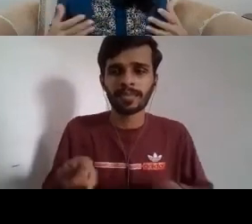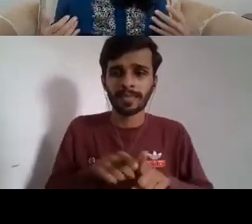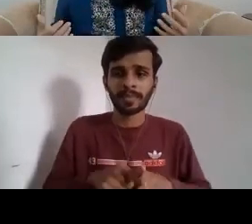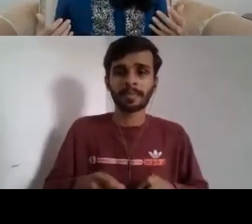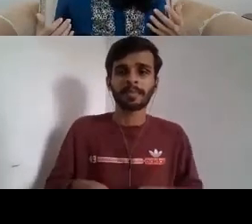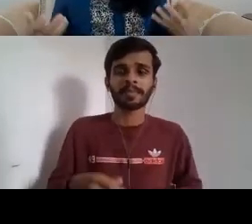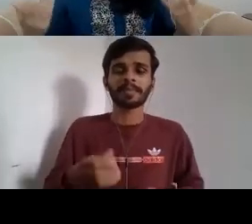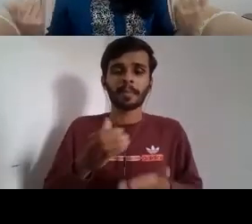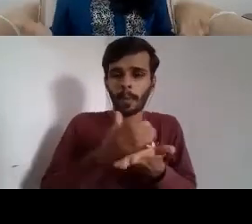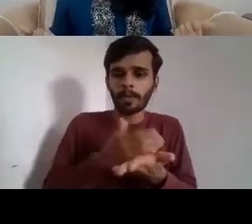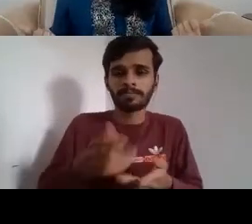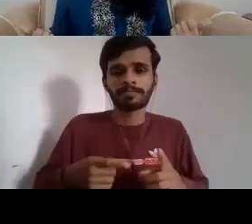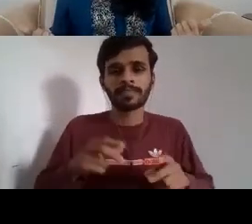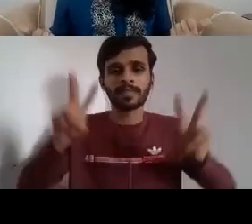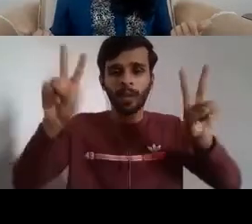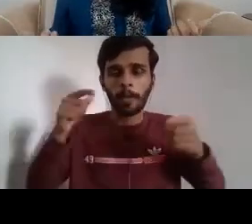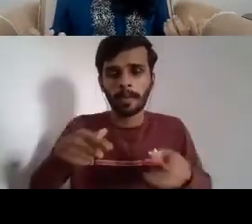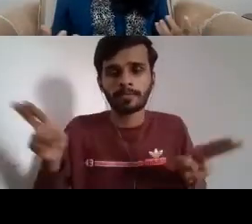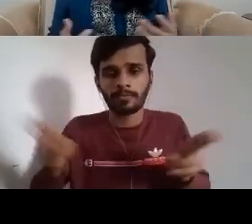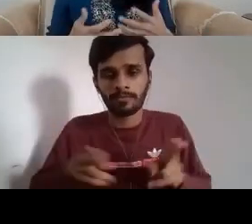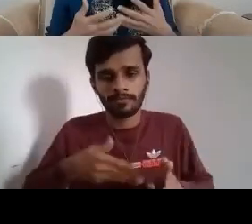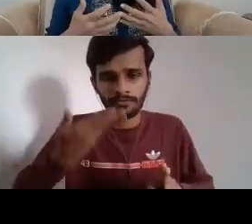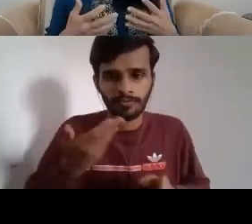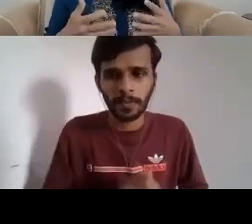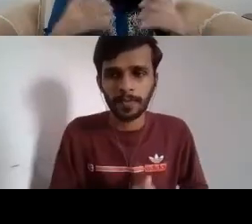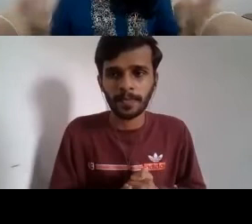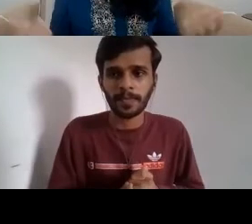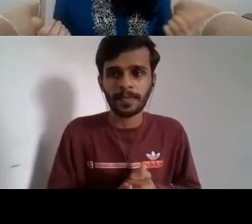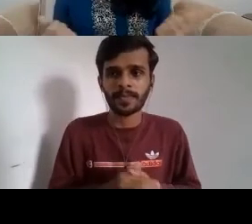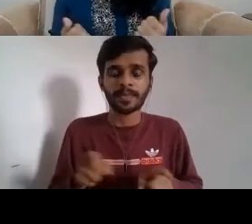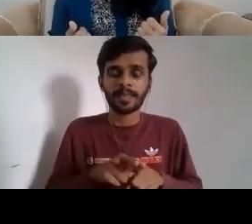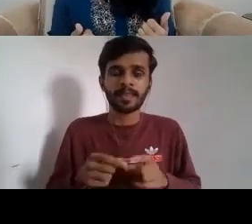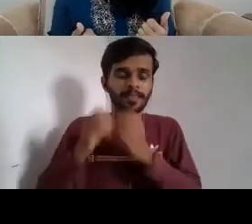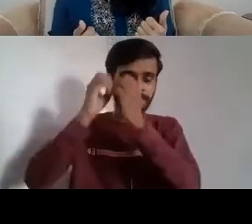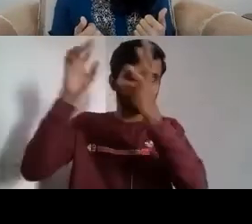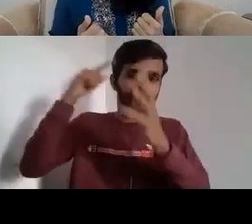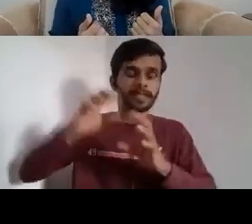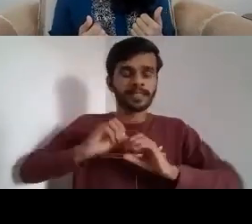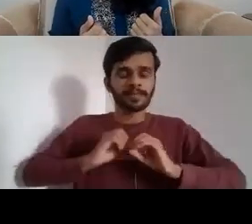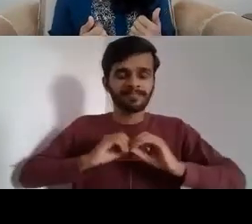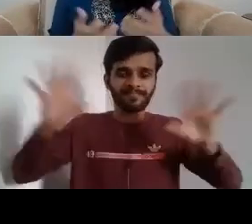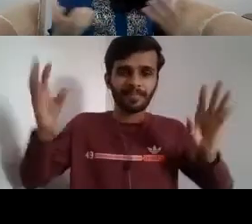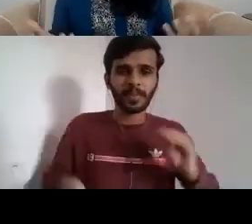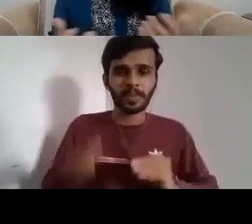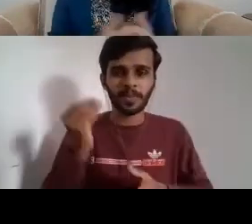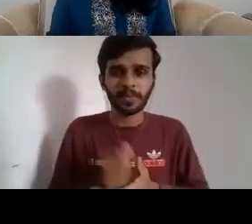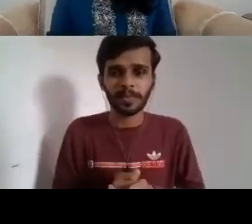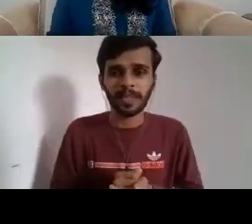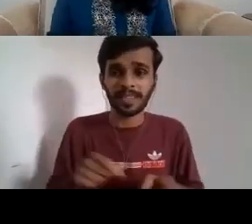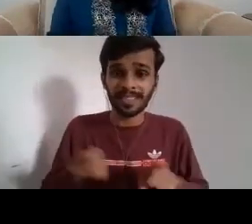Think beyond oneself and for the greater good, for